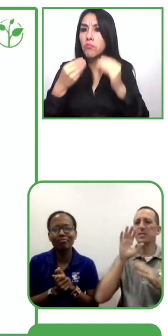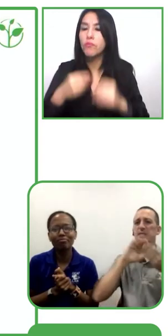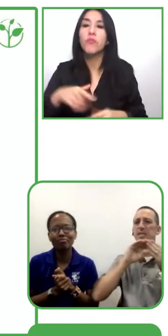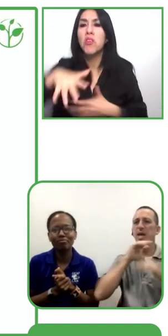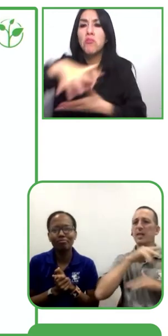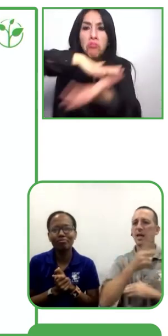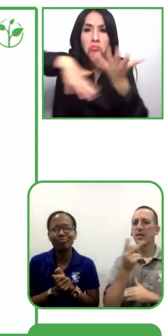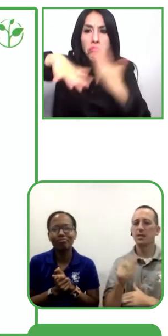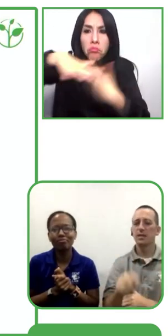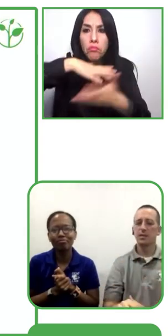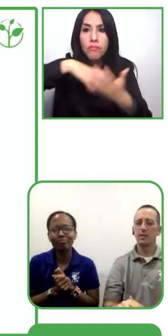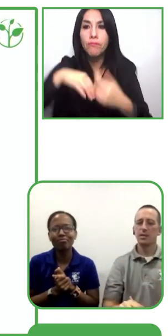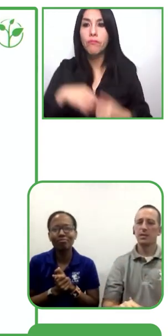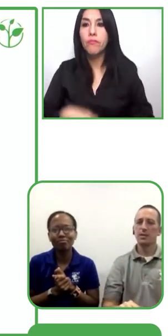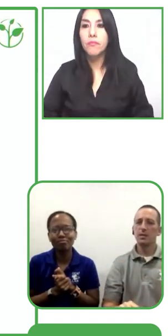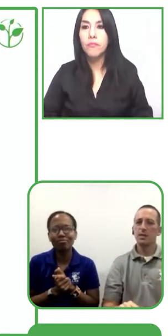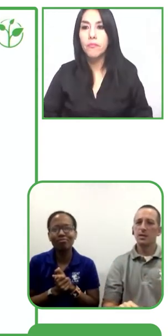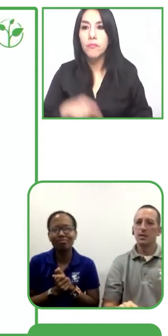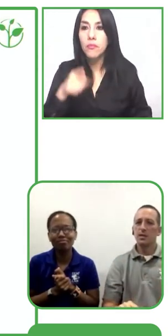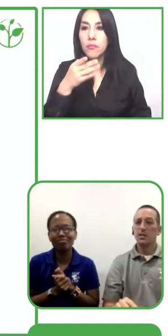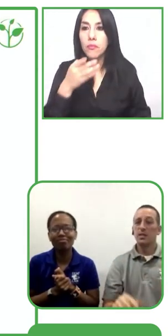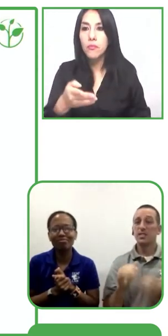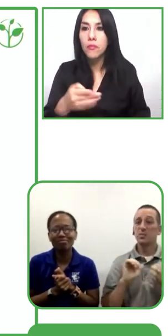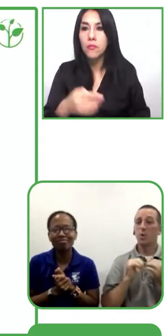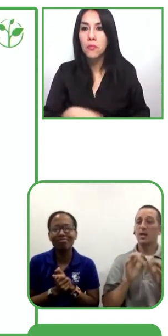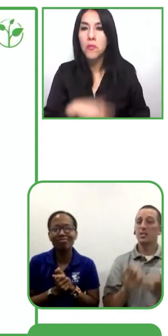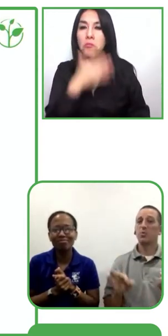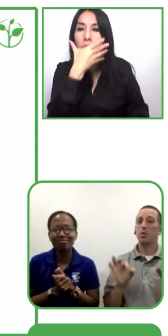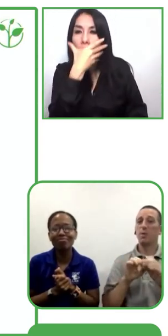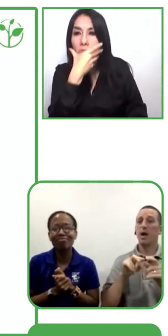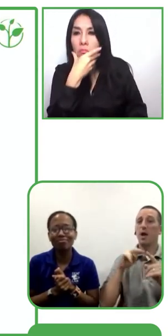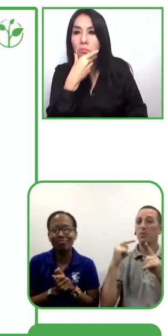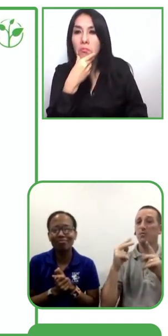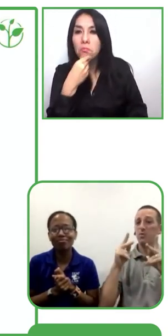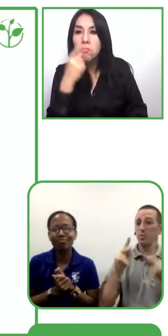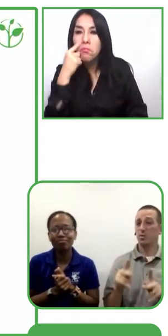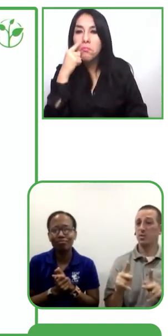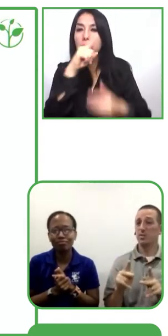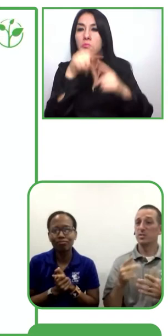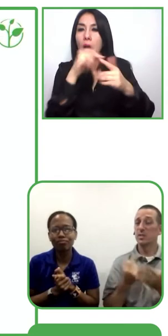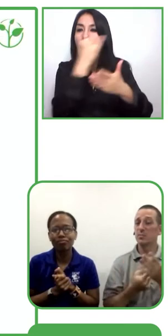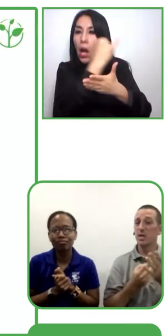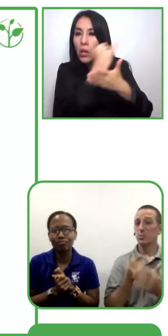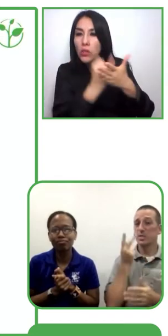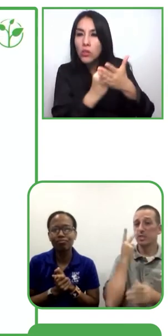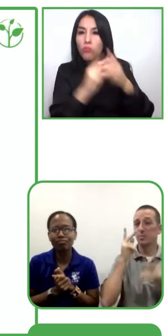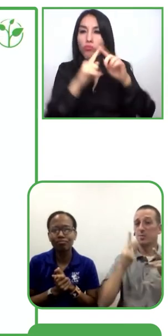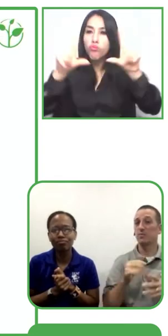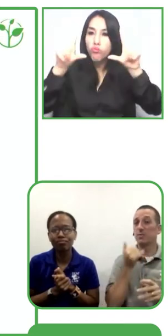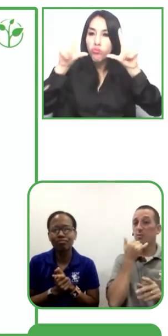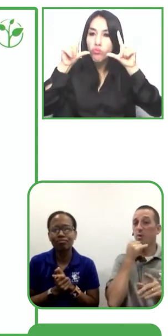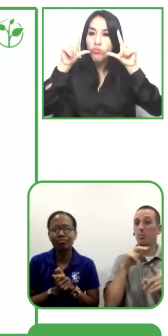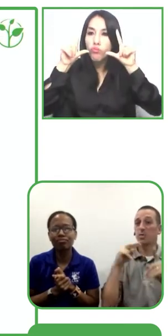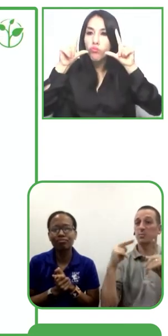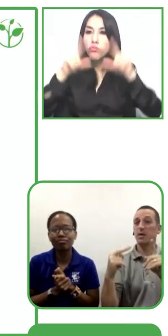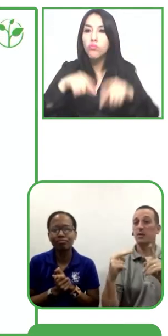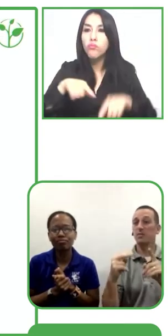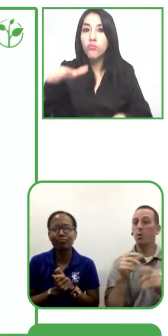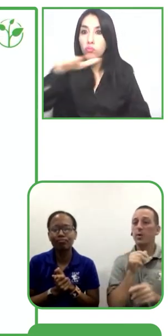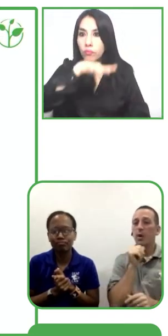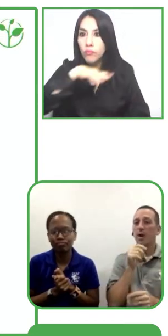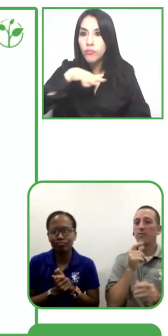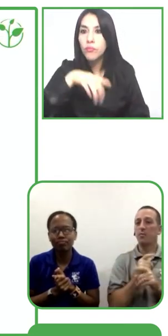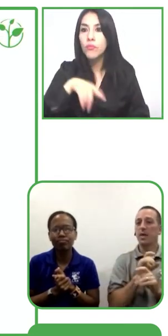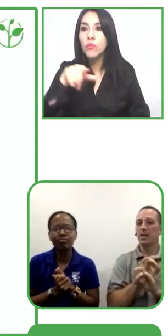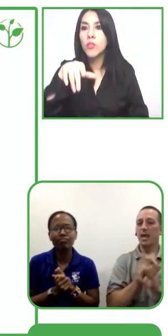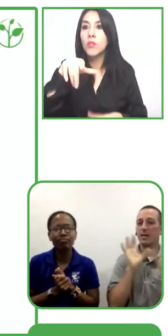This is why it's important about how we view a person. Sometimes we see a person from the wrong perspective, or we don't have the right light. And so we see something that we